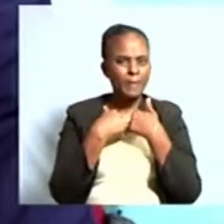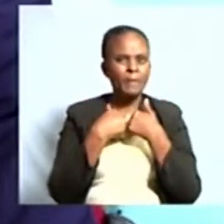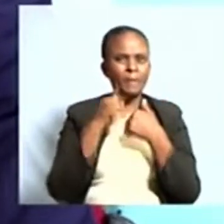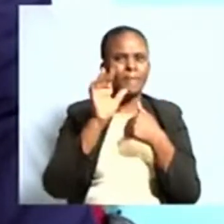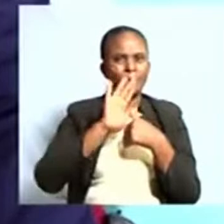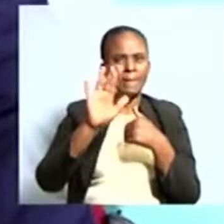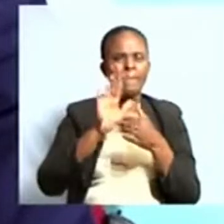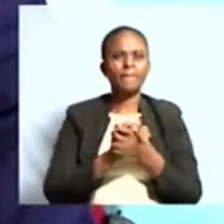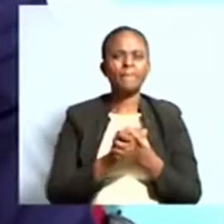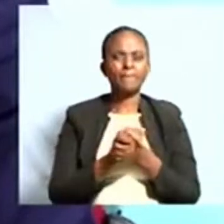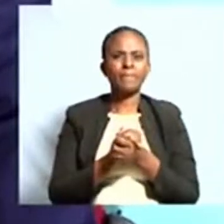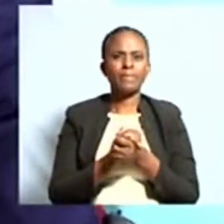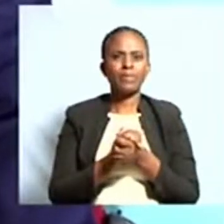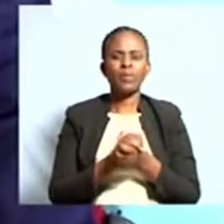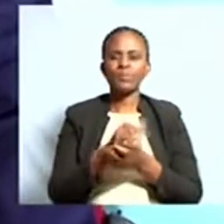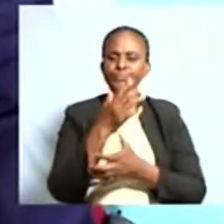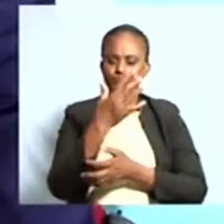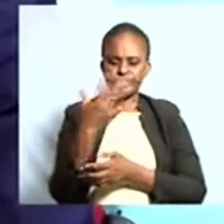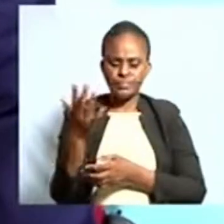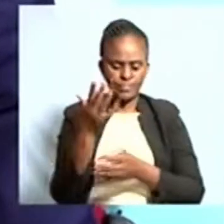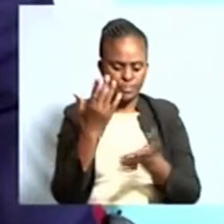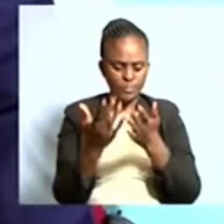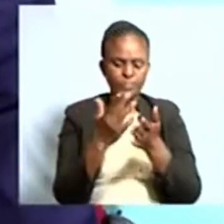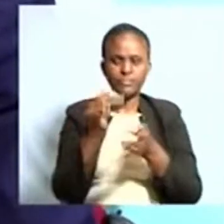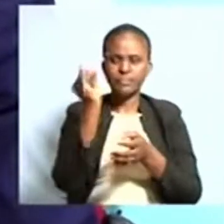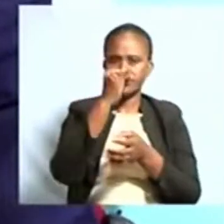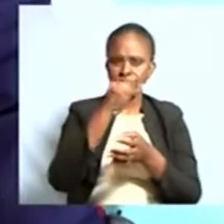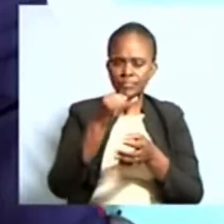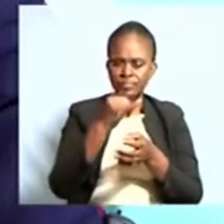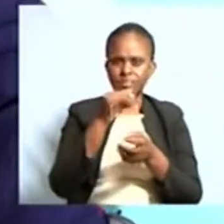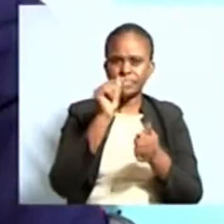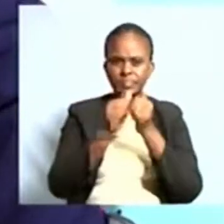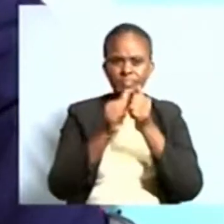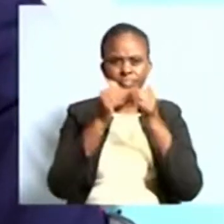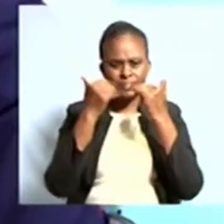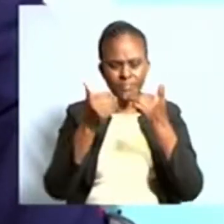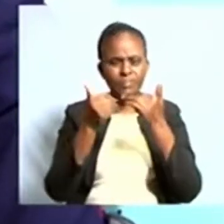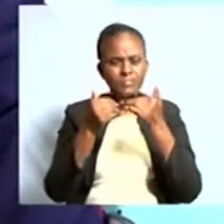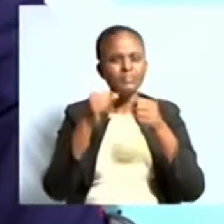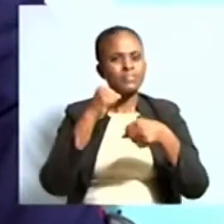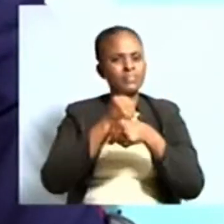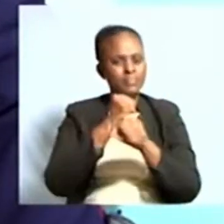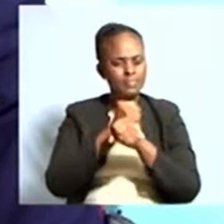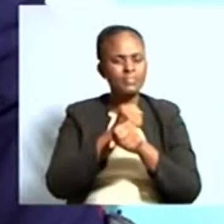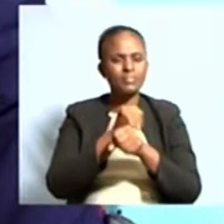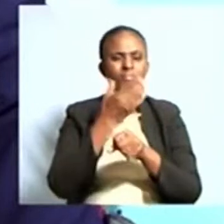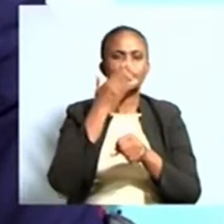perhaps production in terms of art being pirated? Infringed.